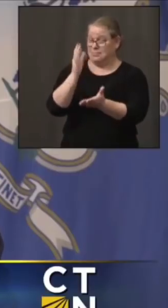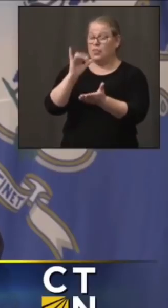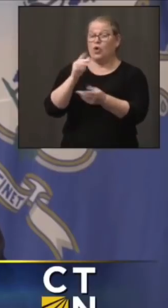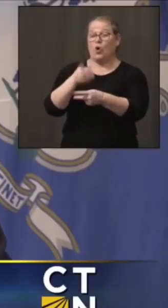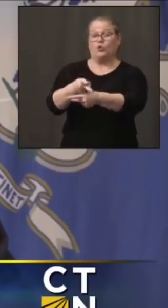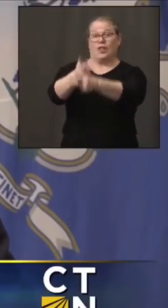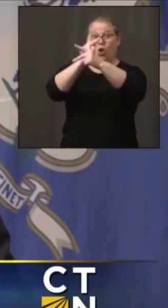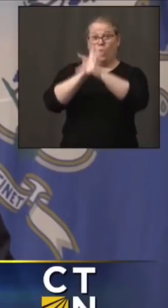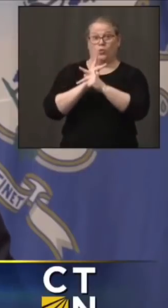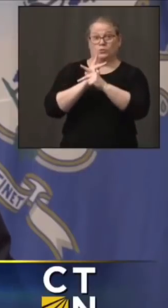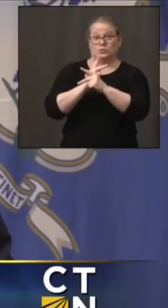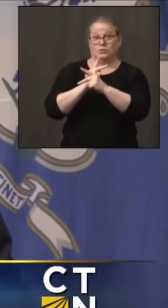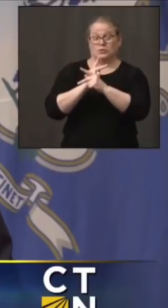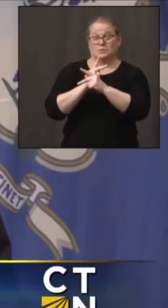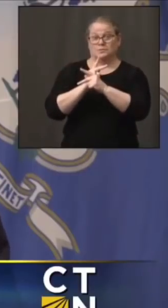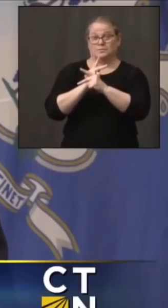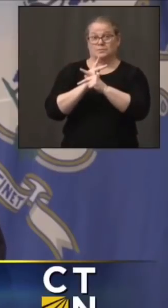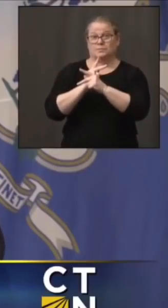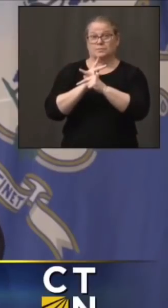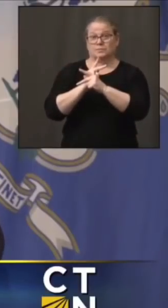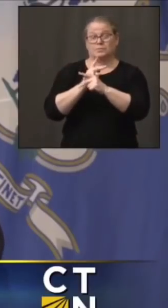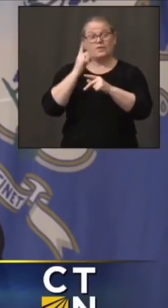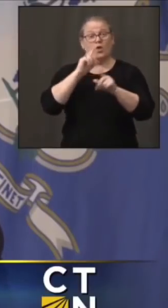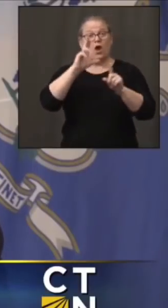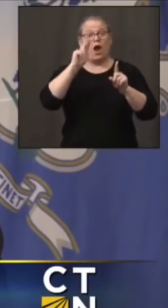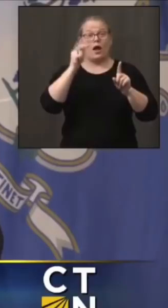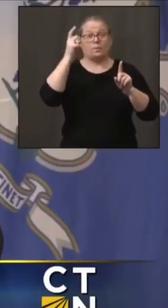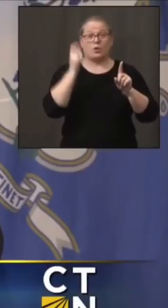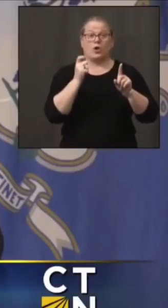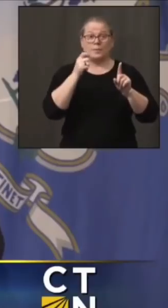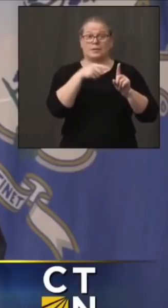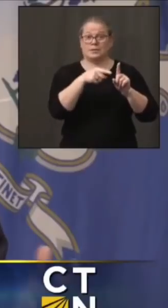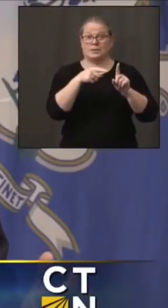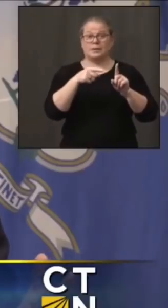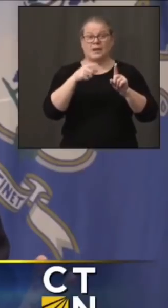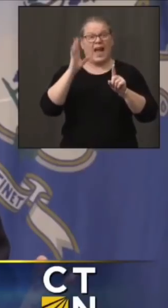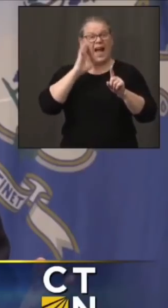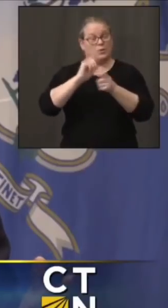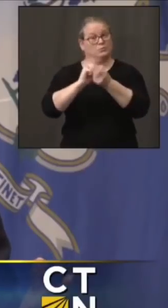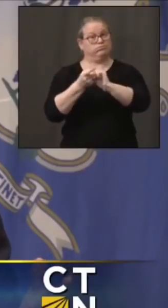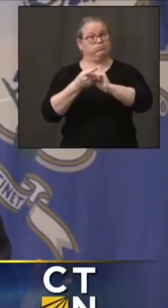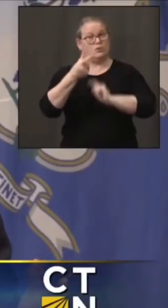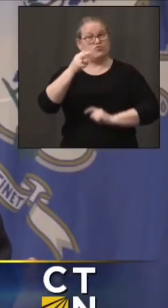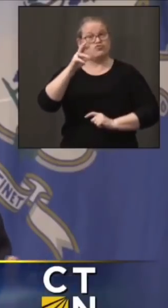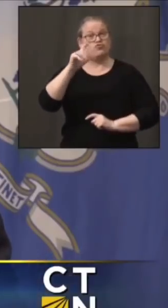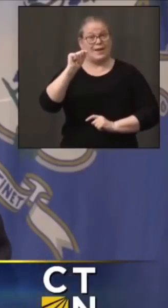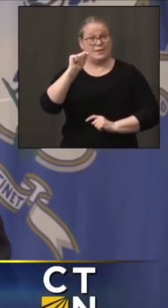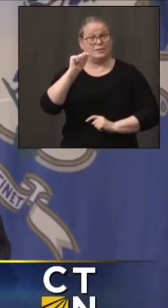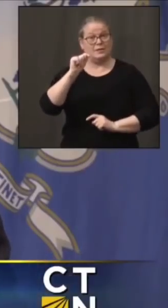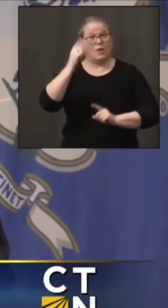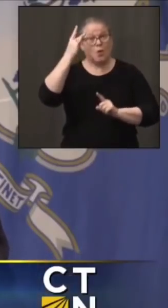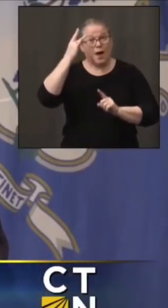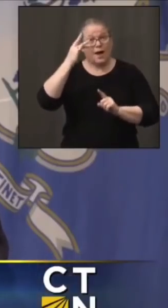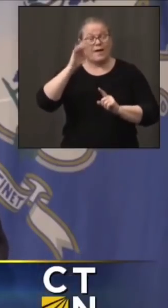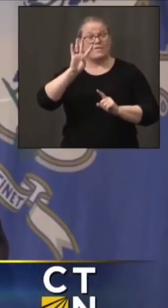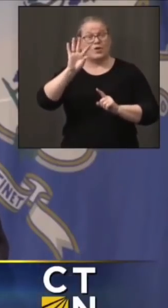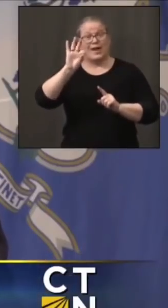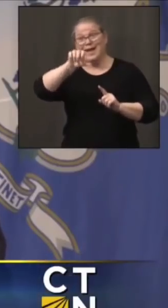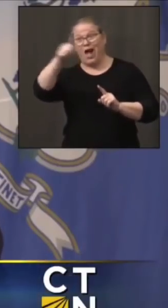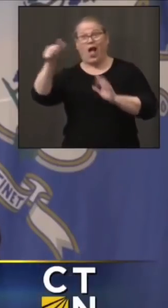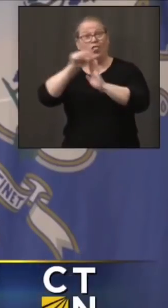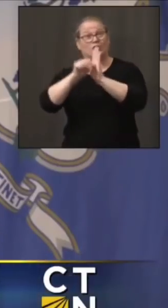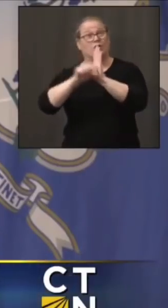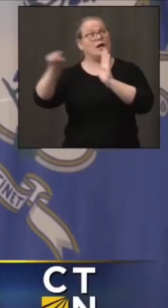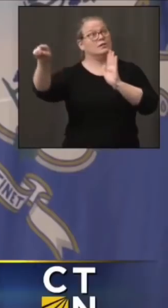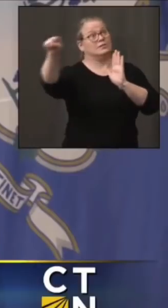us to the unemployment trust fund and turn them into grants. You know why? Because there's 49 other states that are out there borrowing